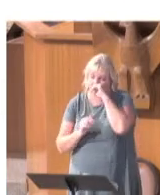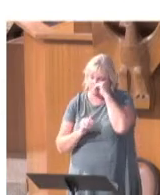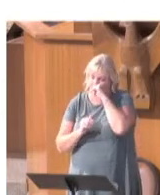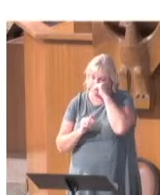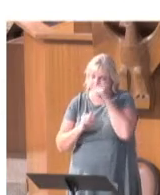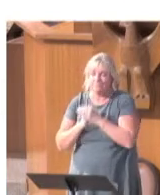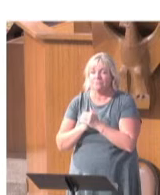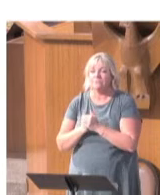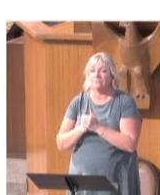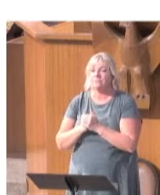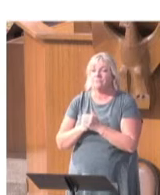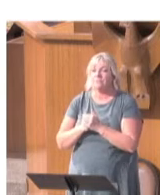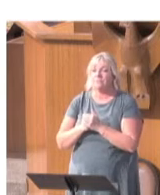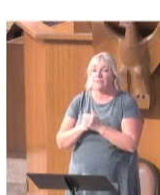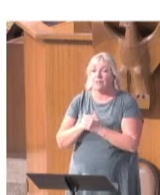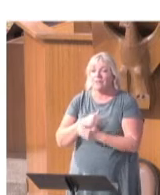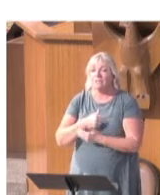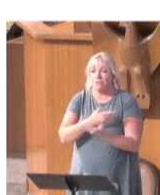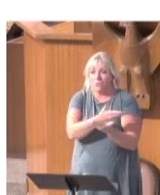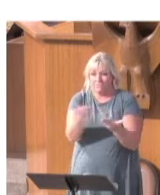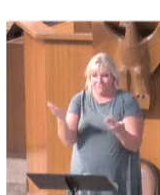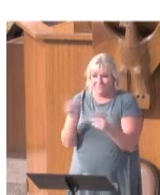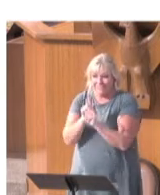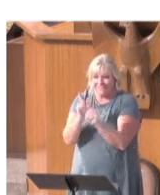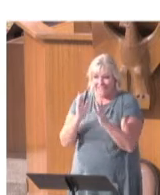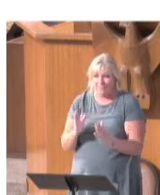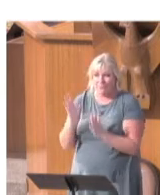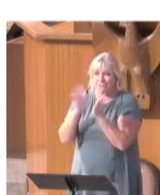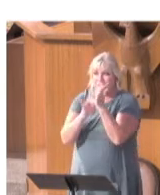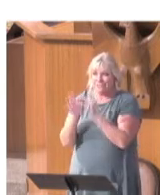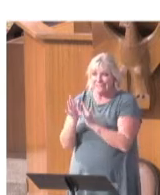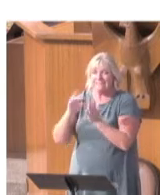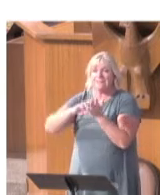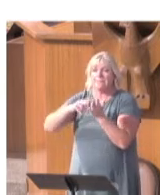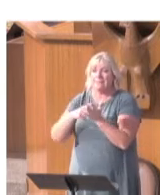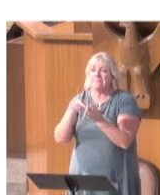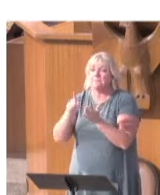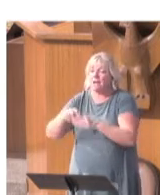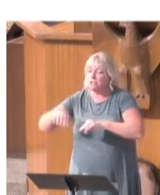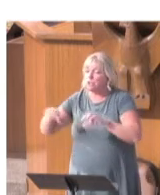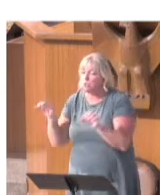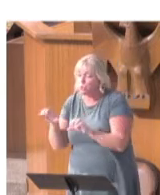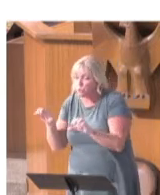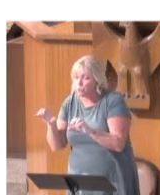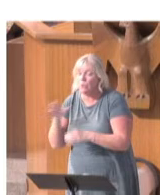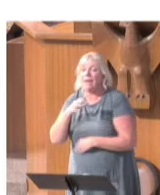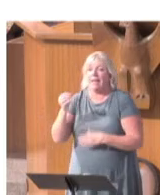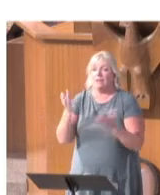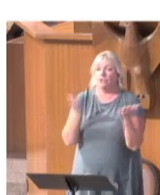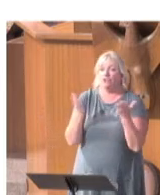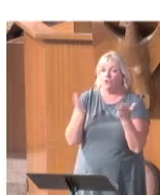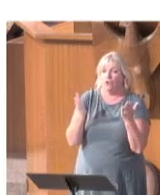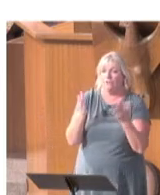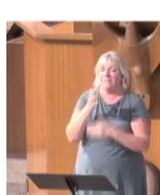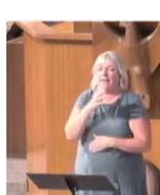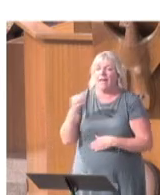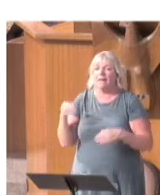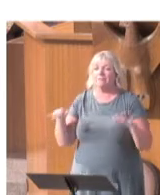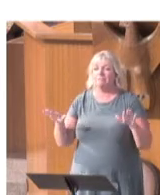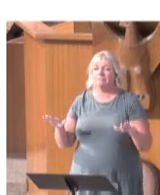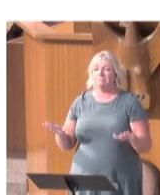a disciple of Jesus, Luke is explaining, includes both doing and serving and being